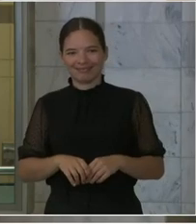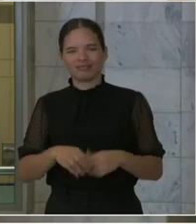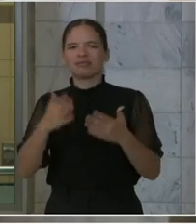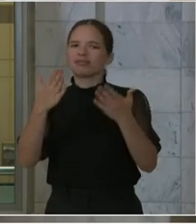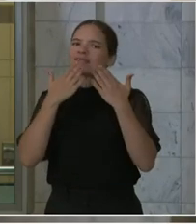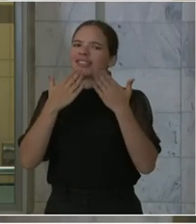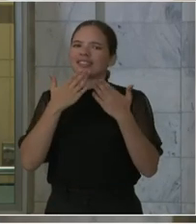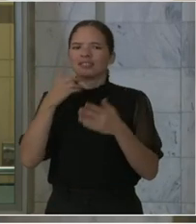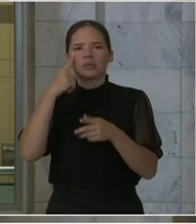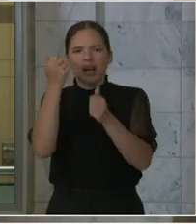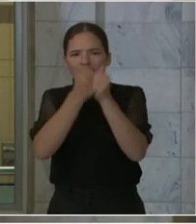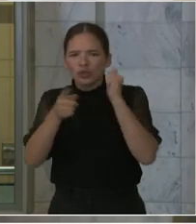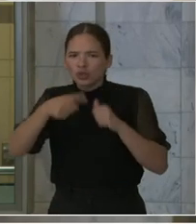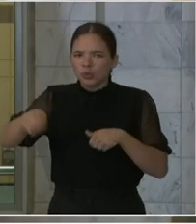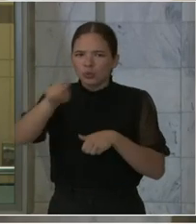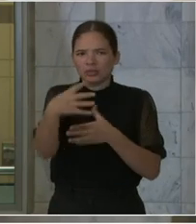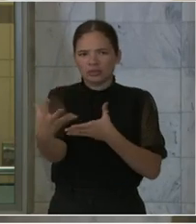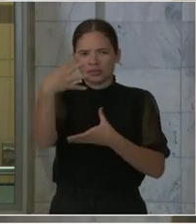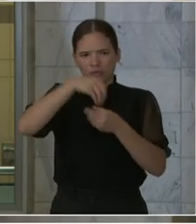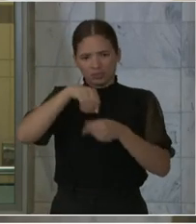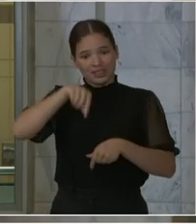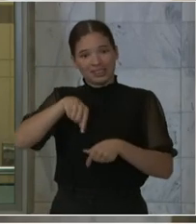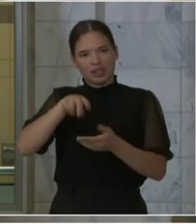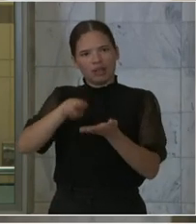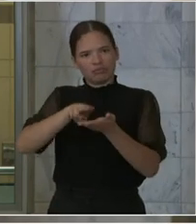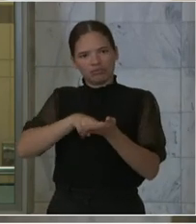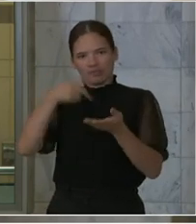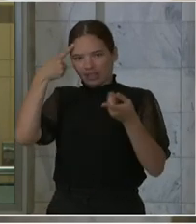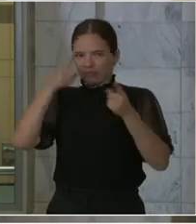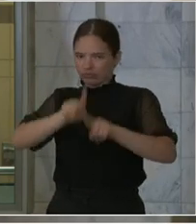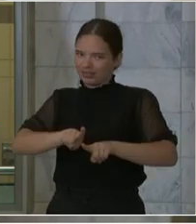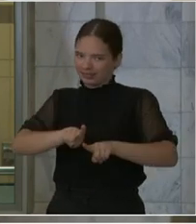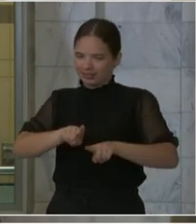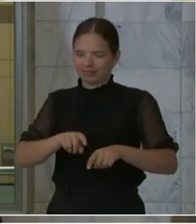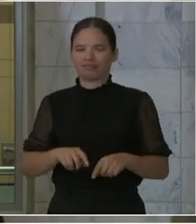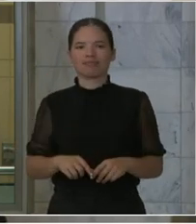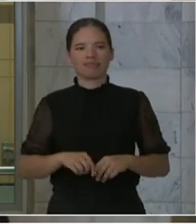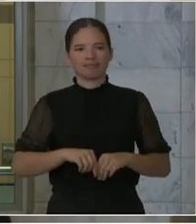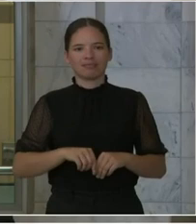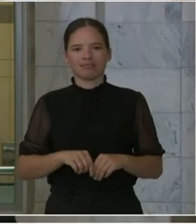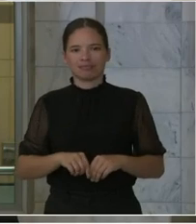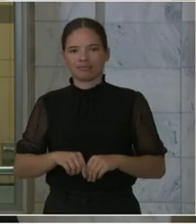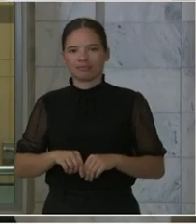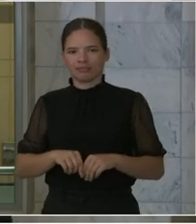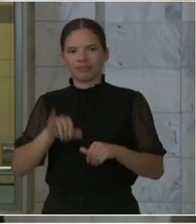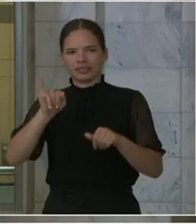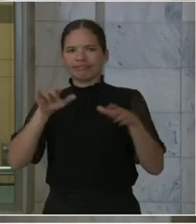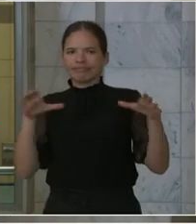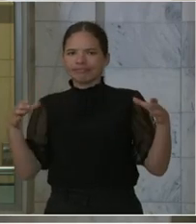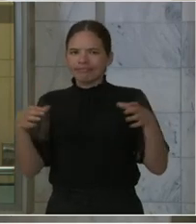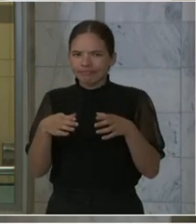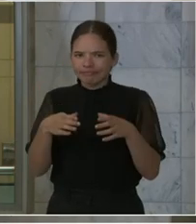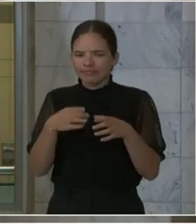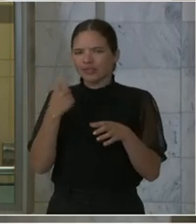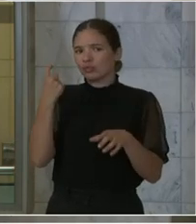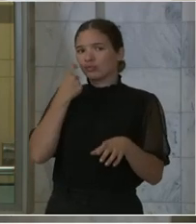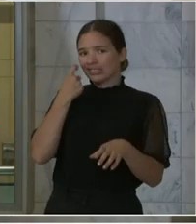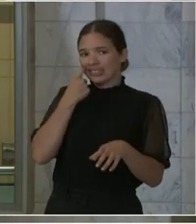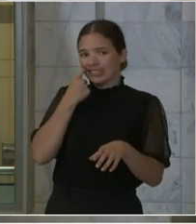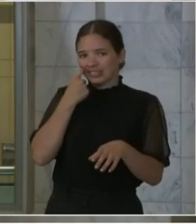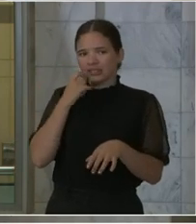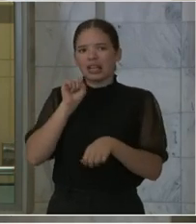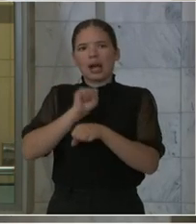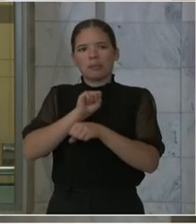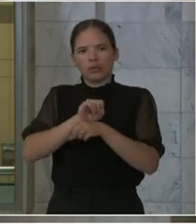this agreement, as we were together not too long ago to talk about a labor agreement